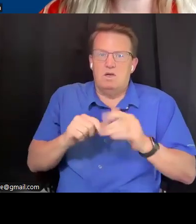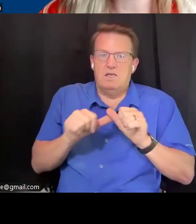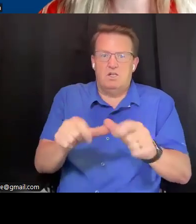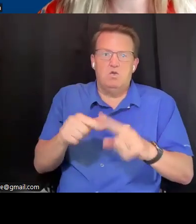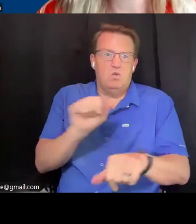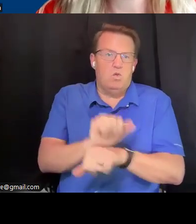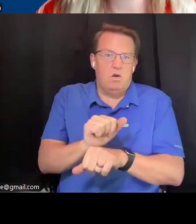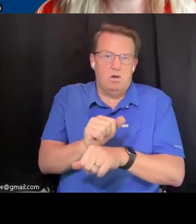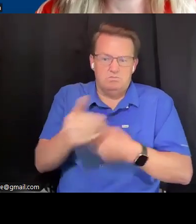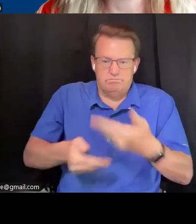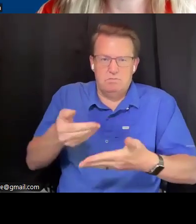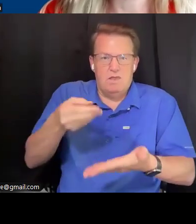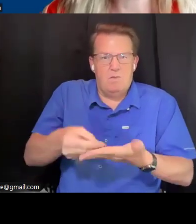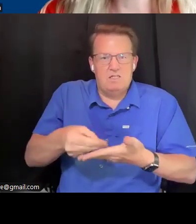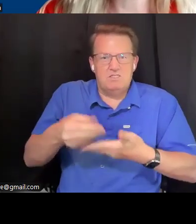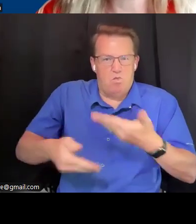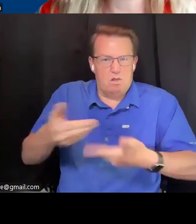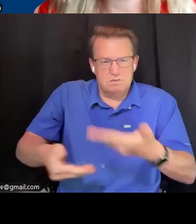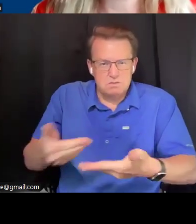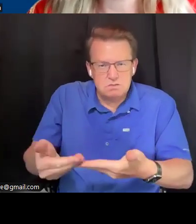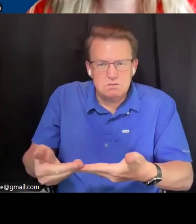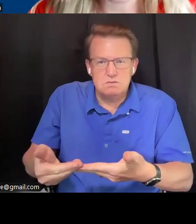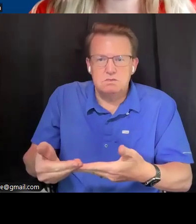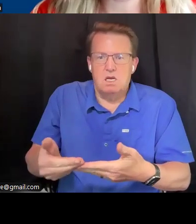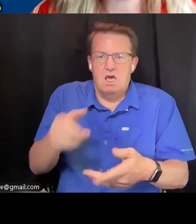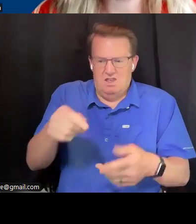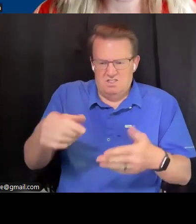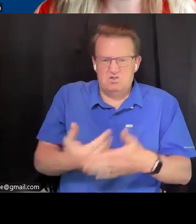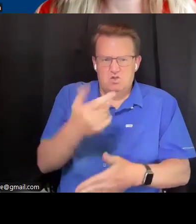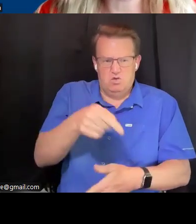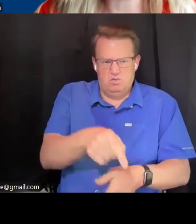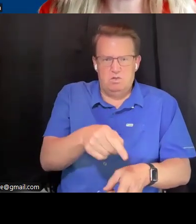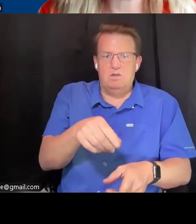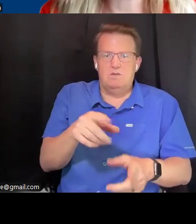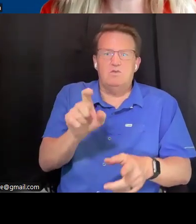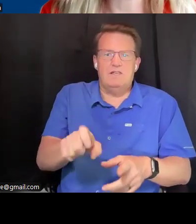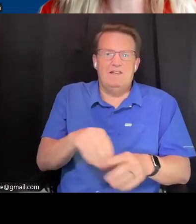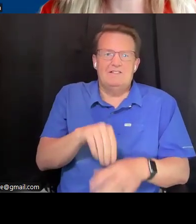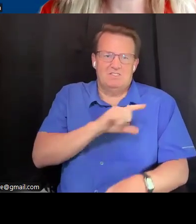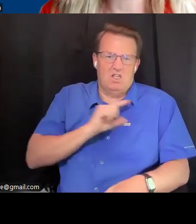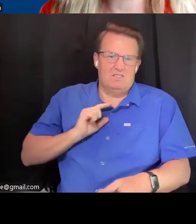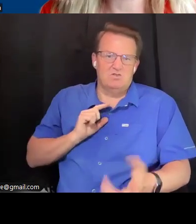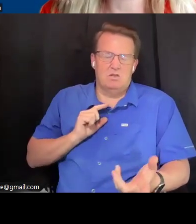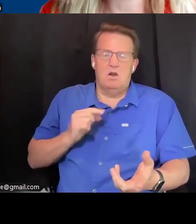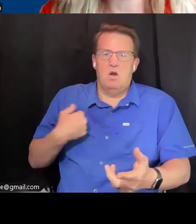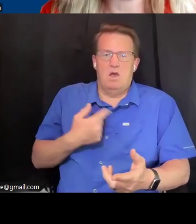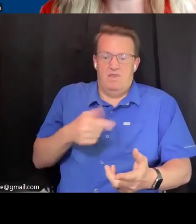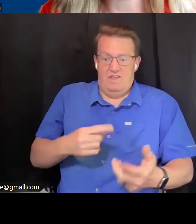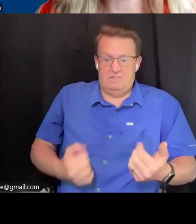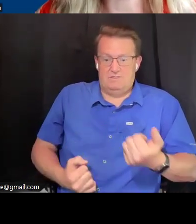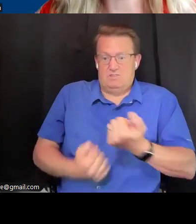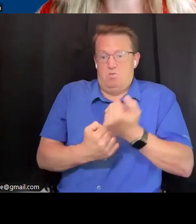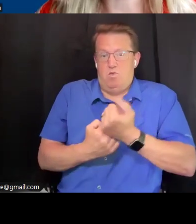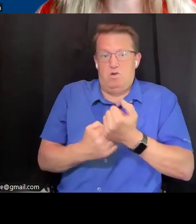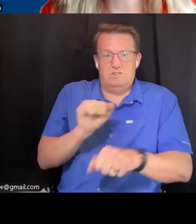in order to get this new proposed IF in statute. This complements the work that's being done in the designation with a